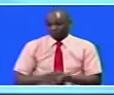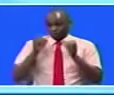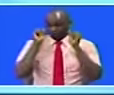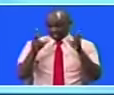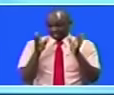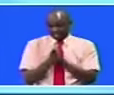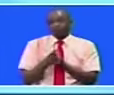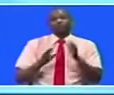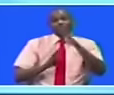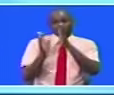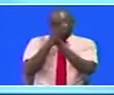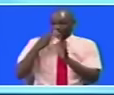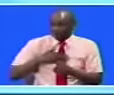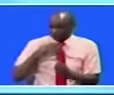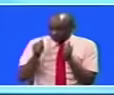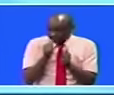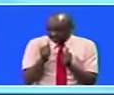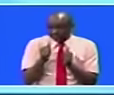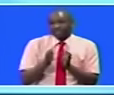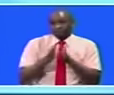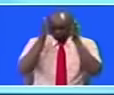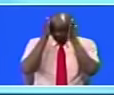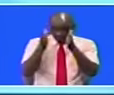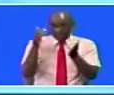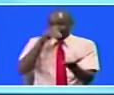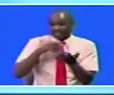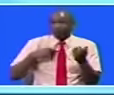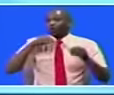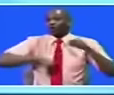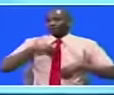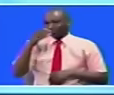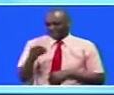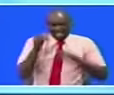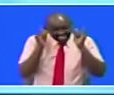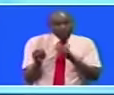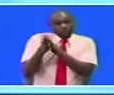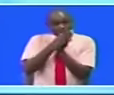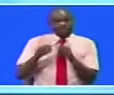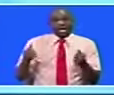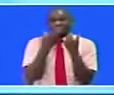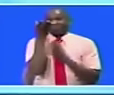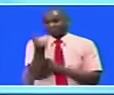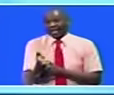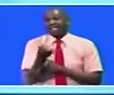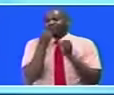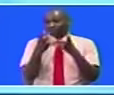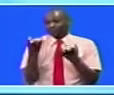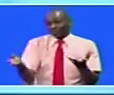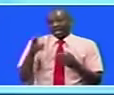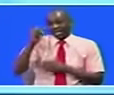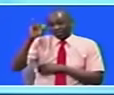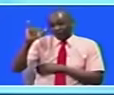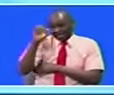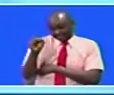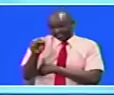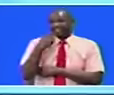Let's revisit our top story tonight, and it's a focus once again on corruption, a new twist in the NYS saga. New